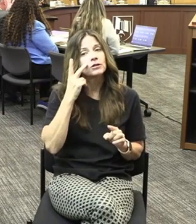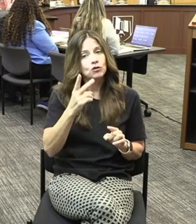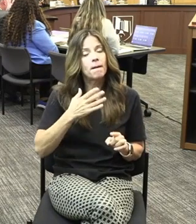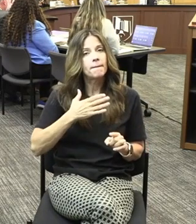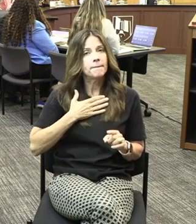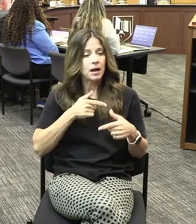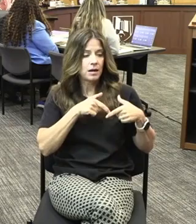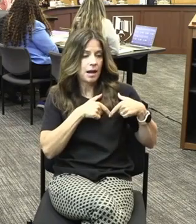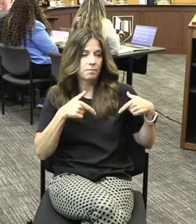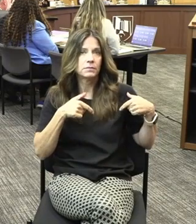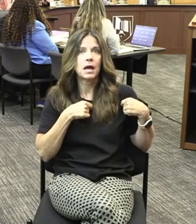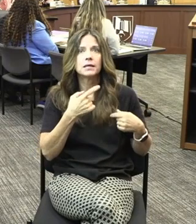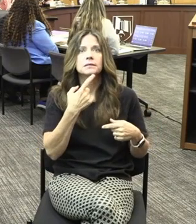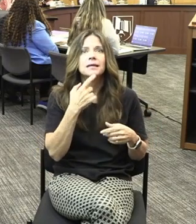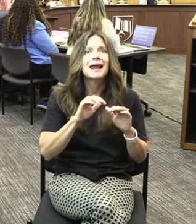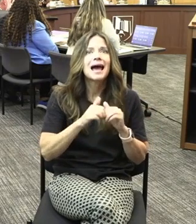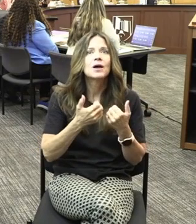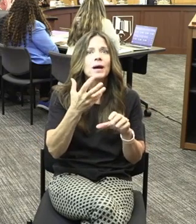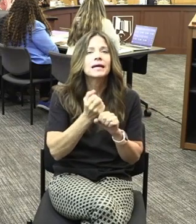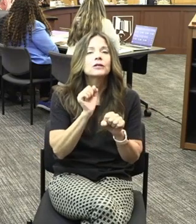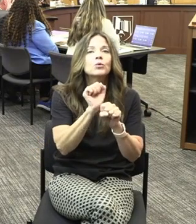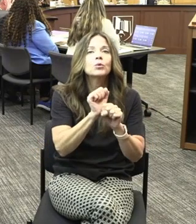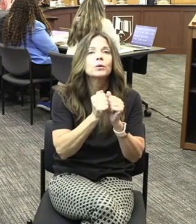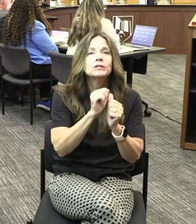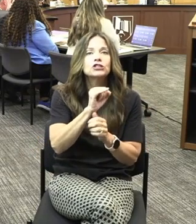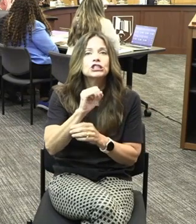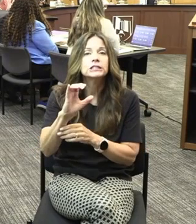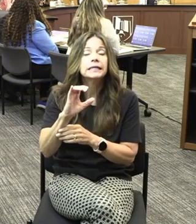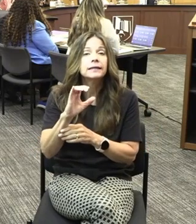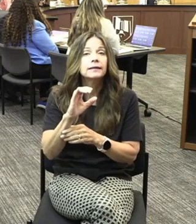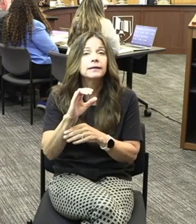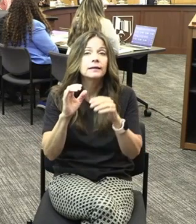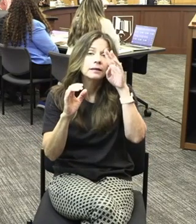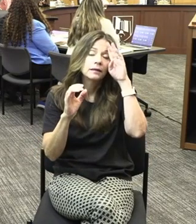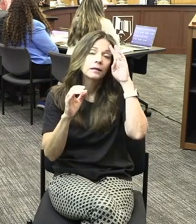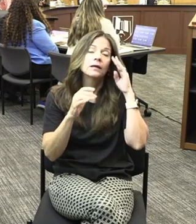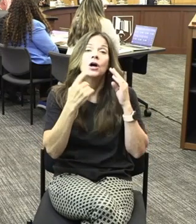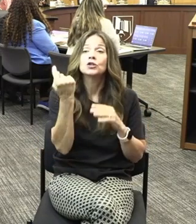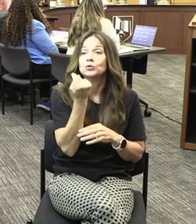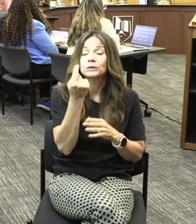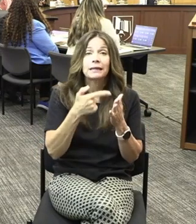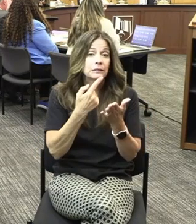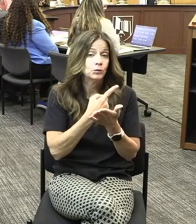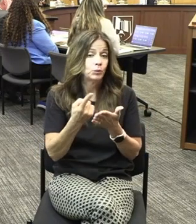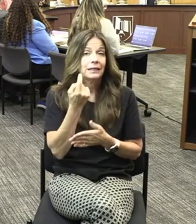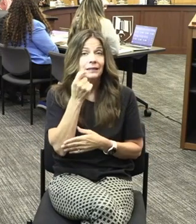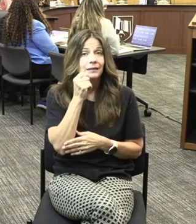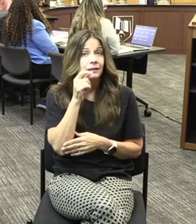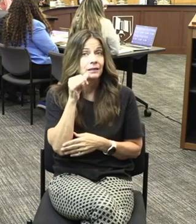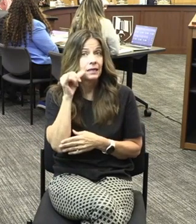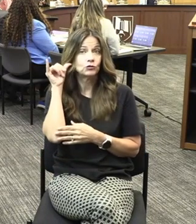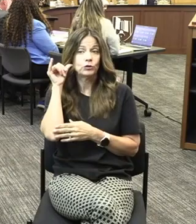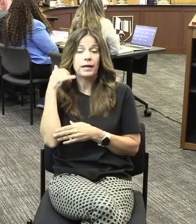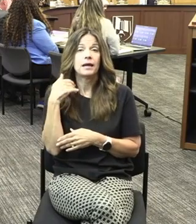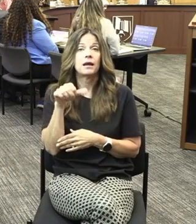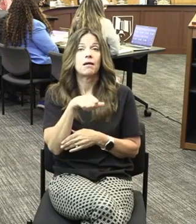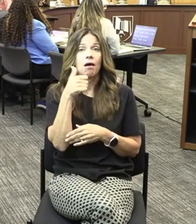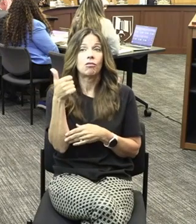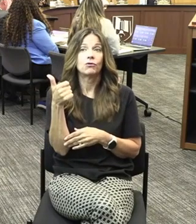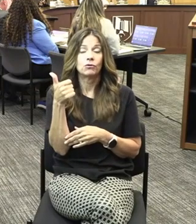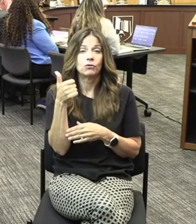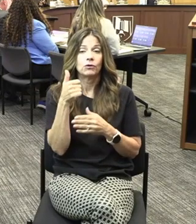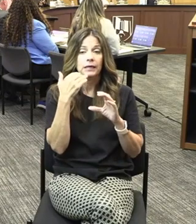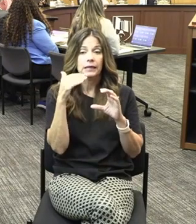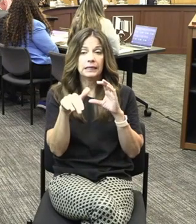and came right to me and said, hey, how do I get to work with JJC? Tuesday of this week, just yesterday, I received another email from